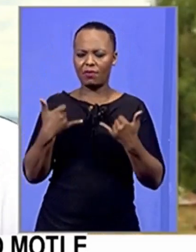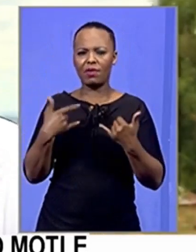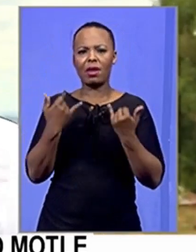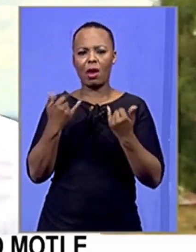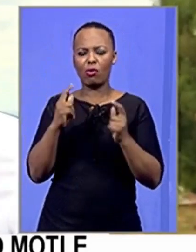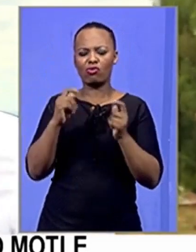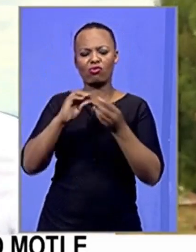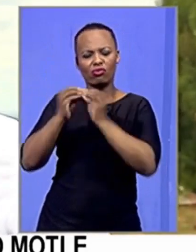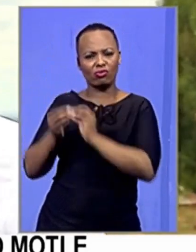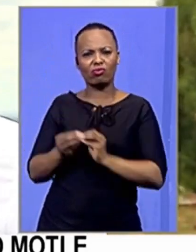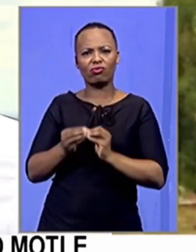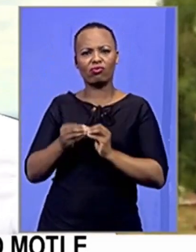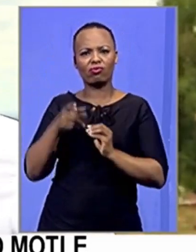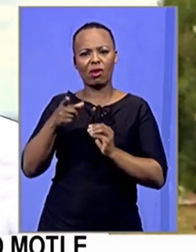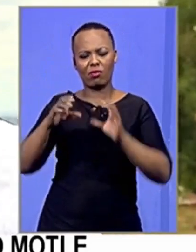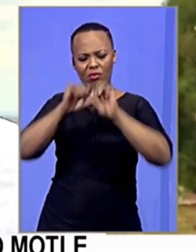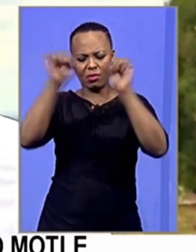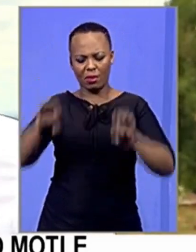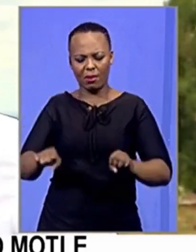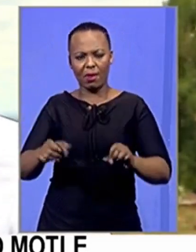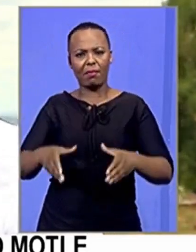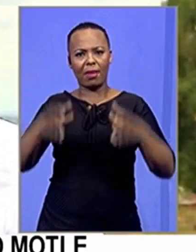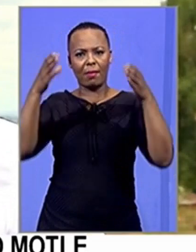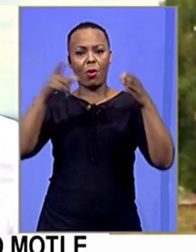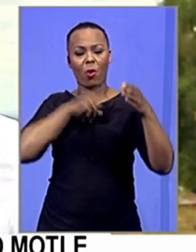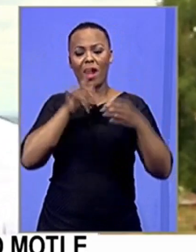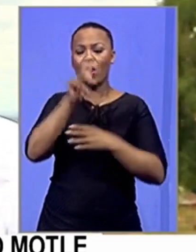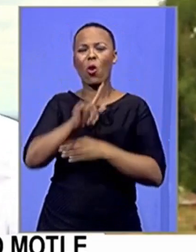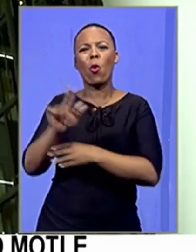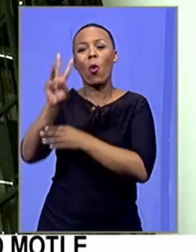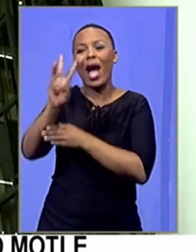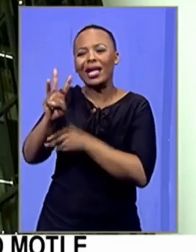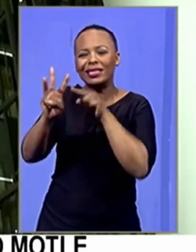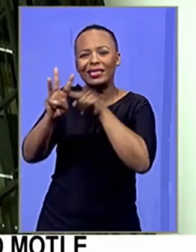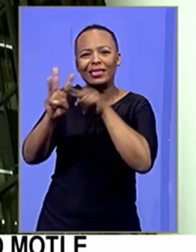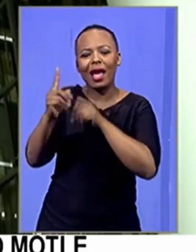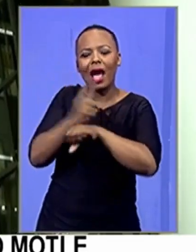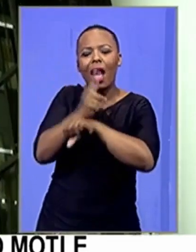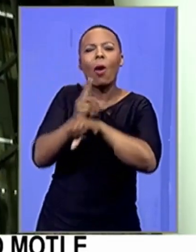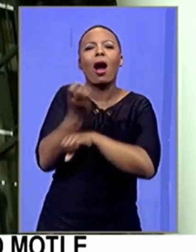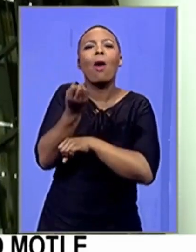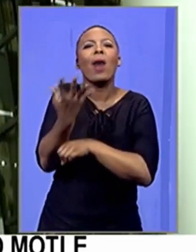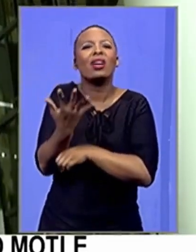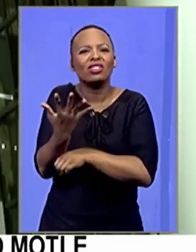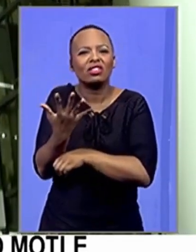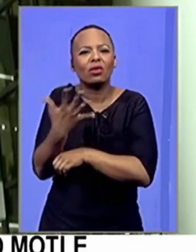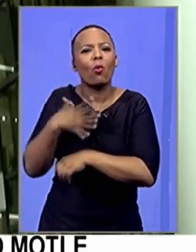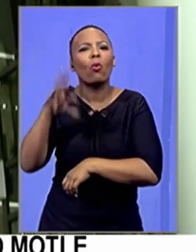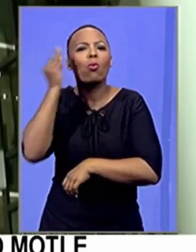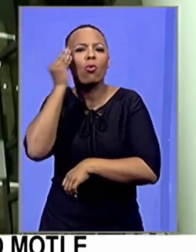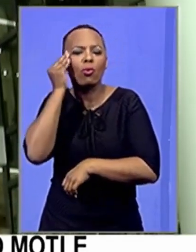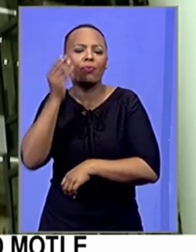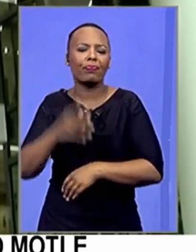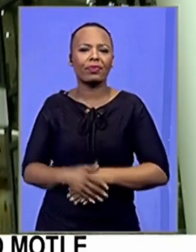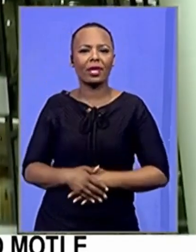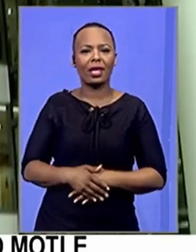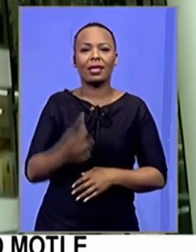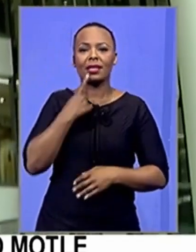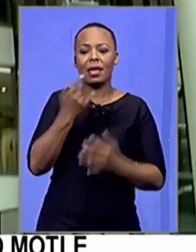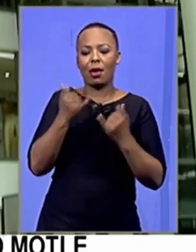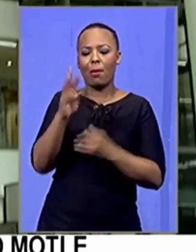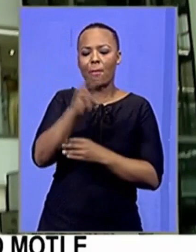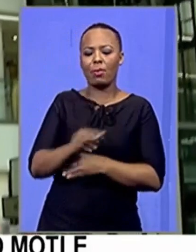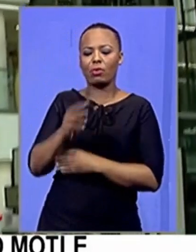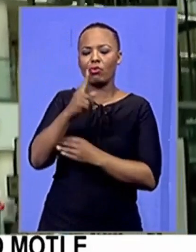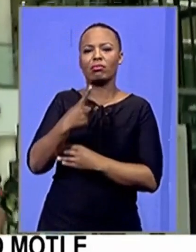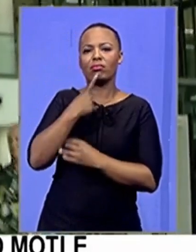e kry re nya go itse le re kilowatt per hour ke bokae. Saturn a re go fitla ga jaana go setse go tsentswe dimetara di feta